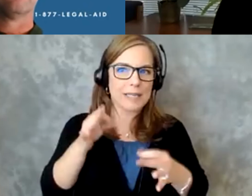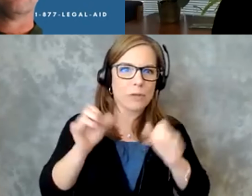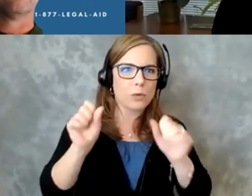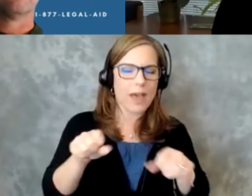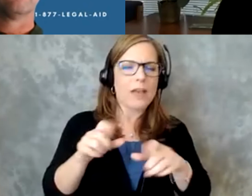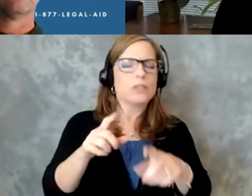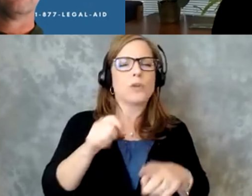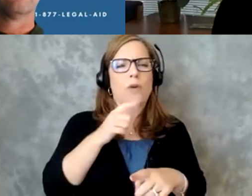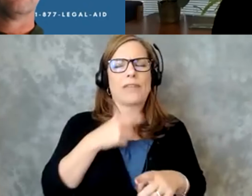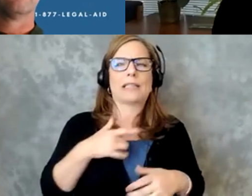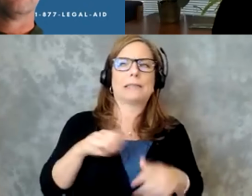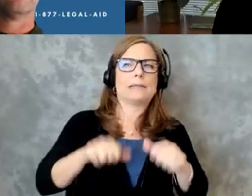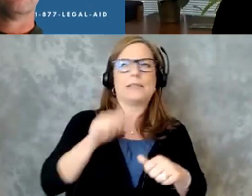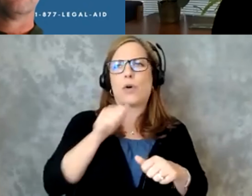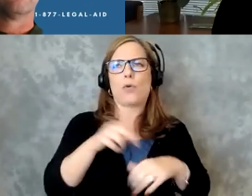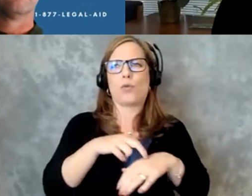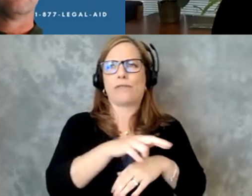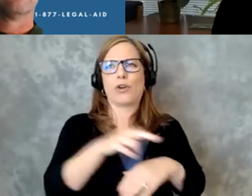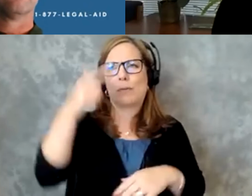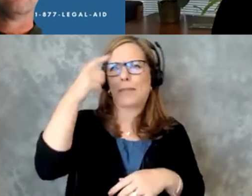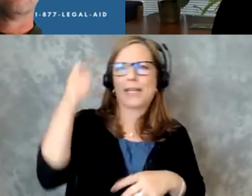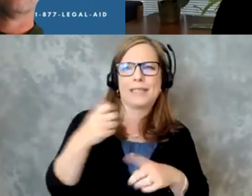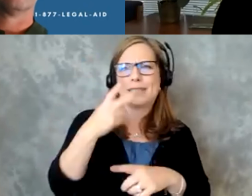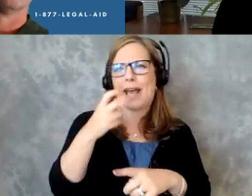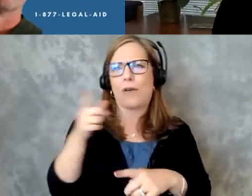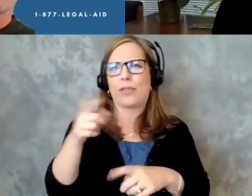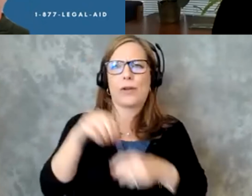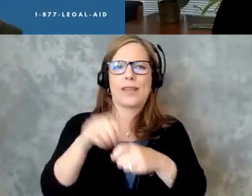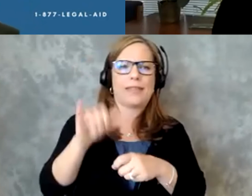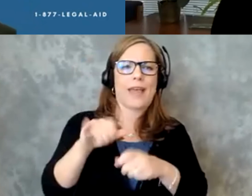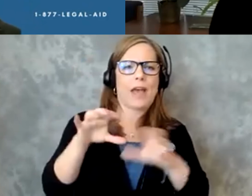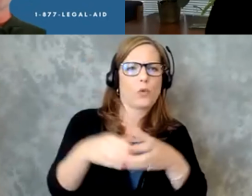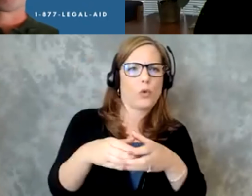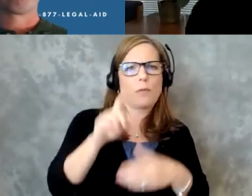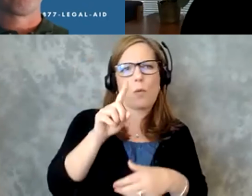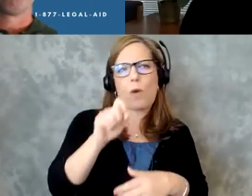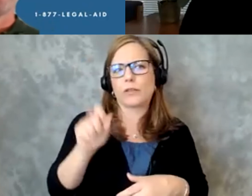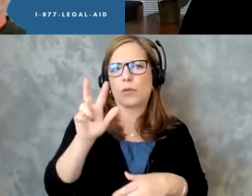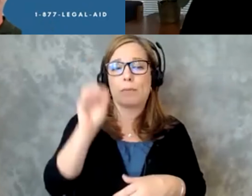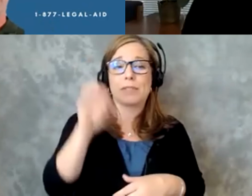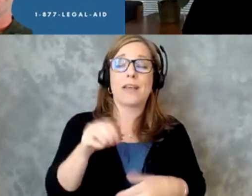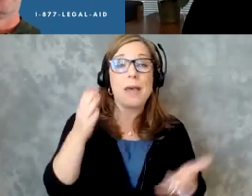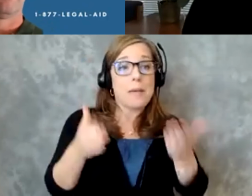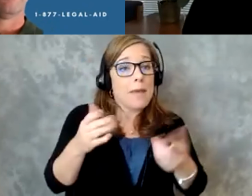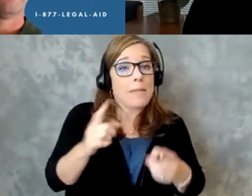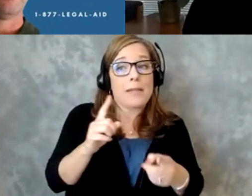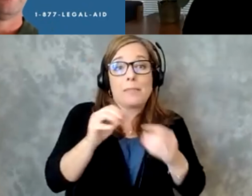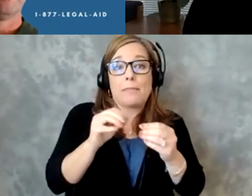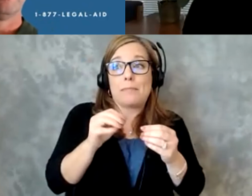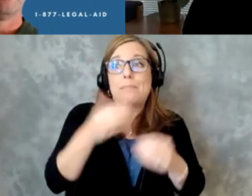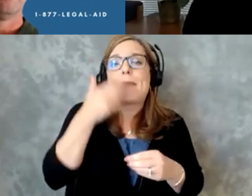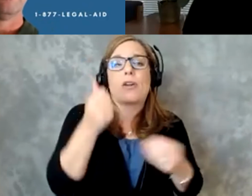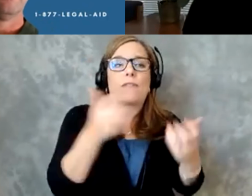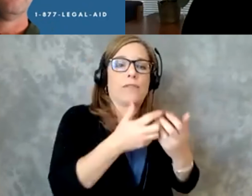refer someone because they may not be in that 1 to 3%, but they may be more appropriate for a different type of care